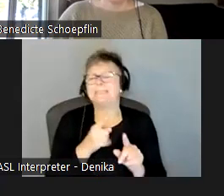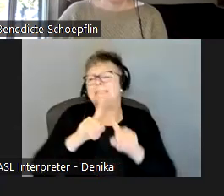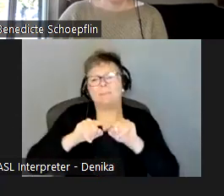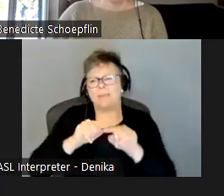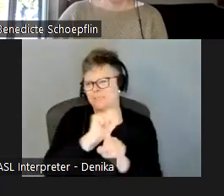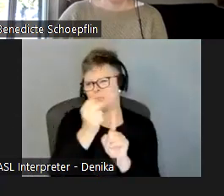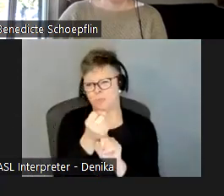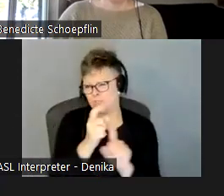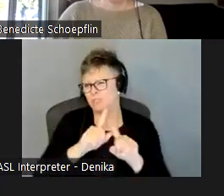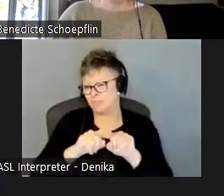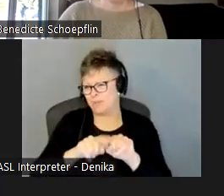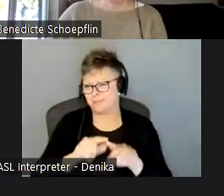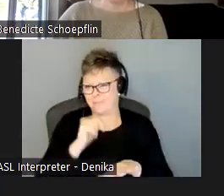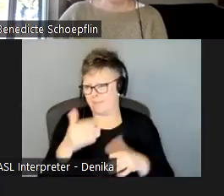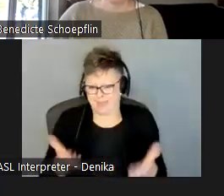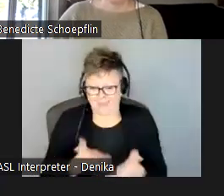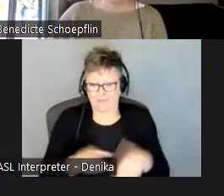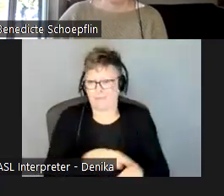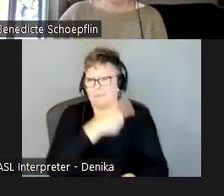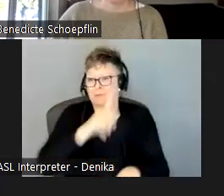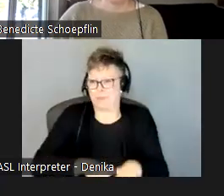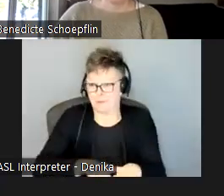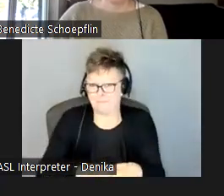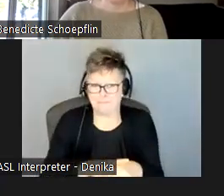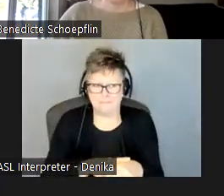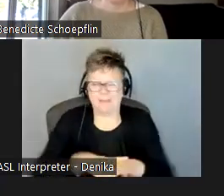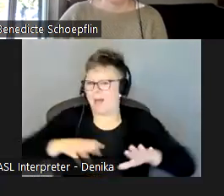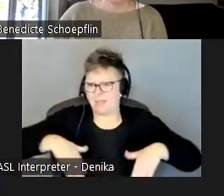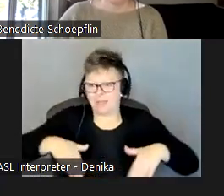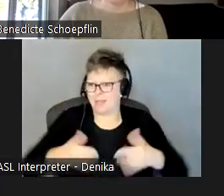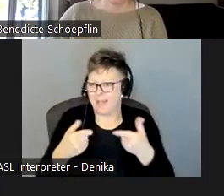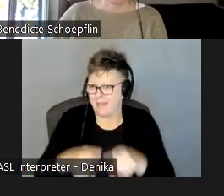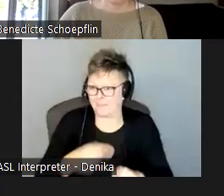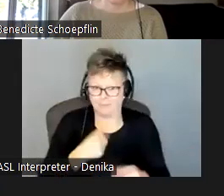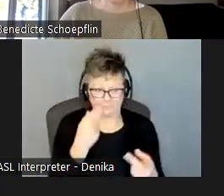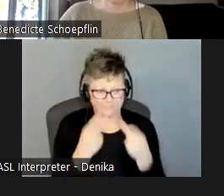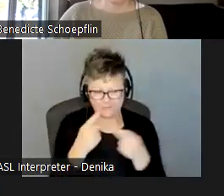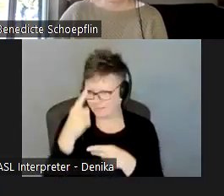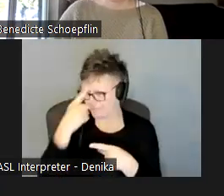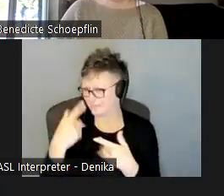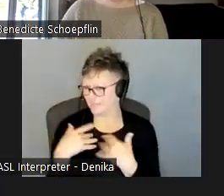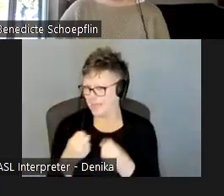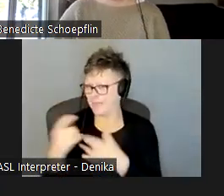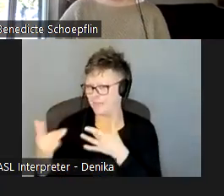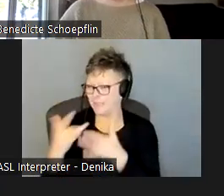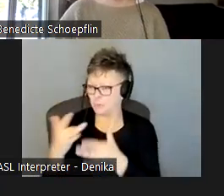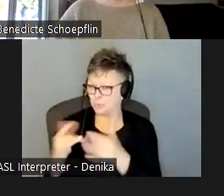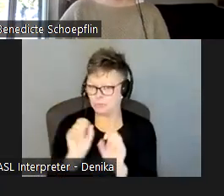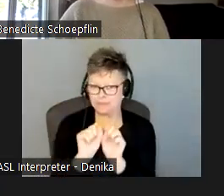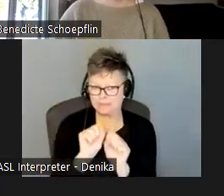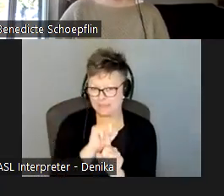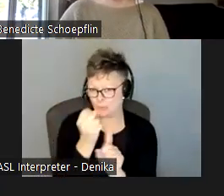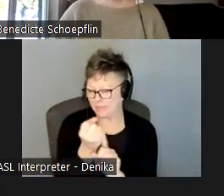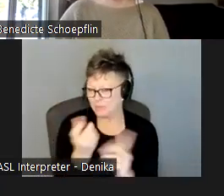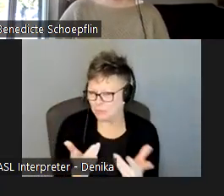been here too long, and I haven't had any mental health issue cases. But obviously